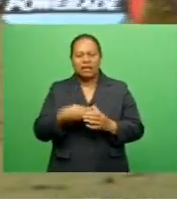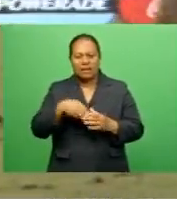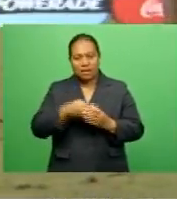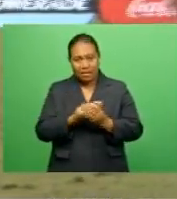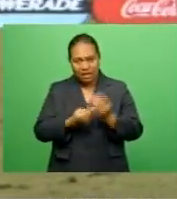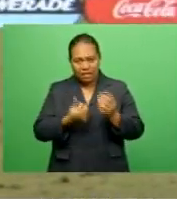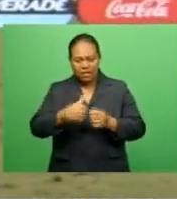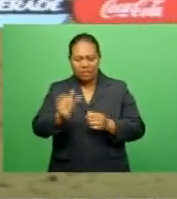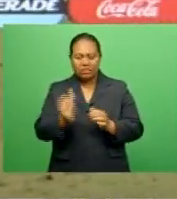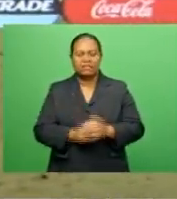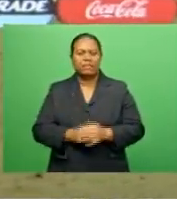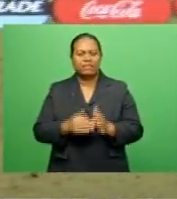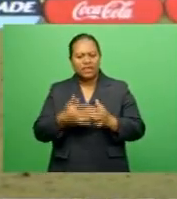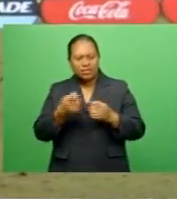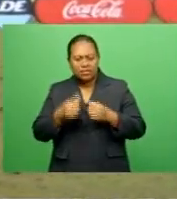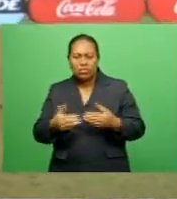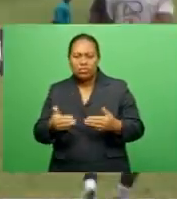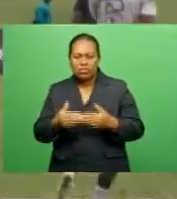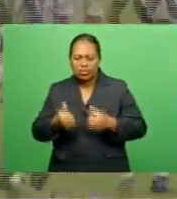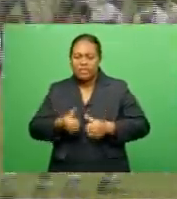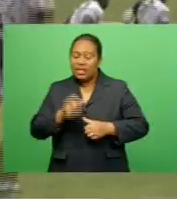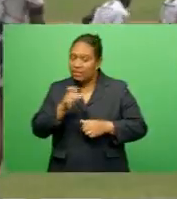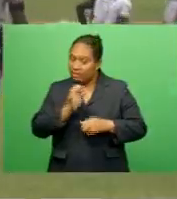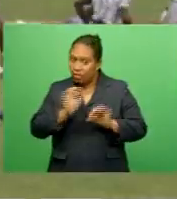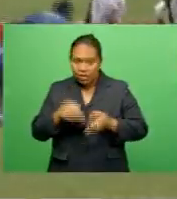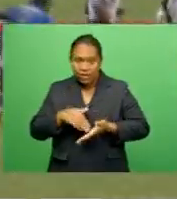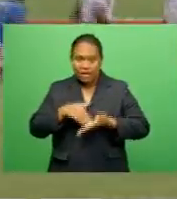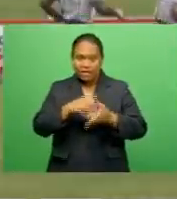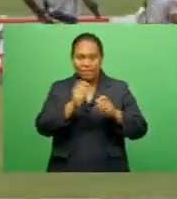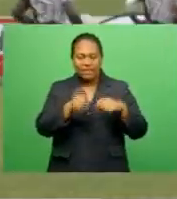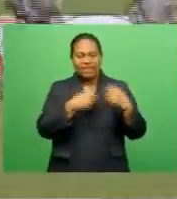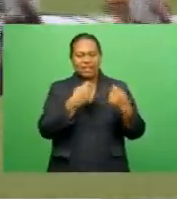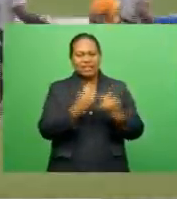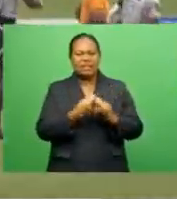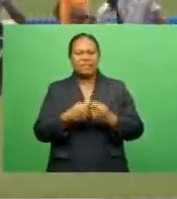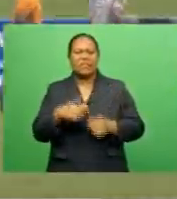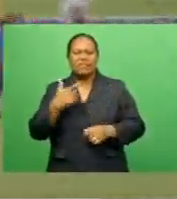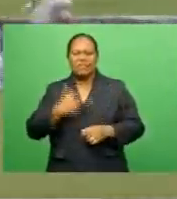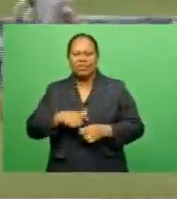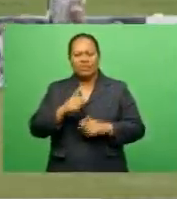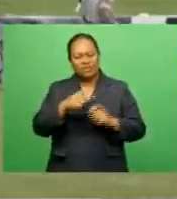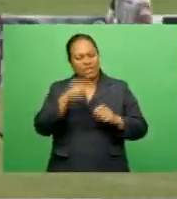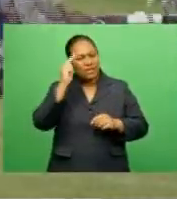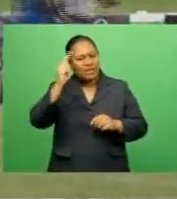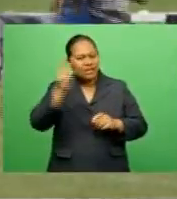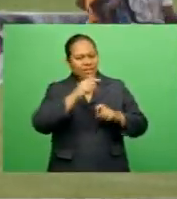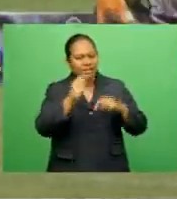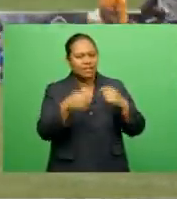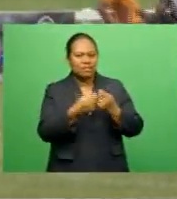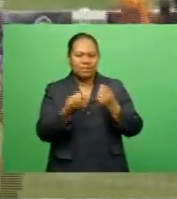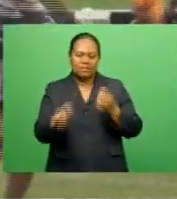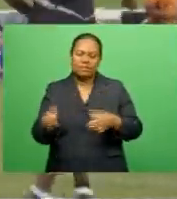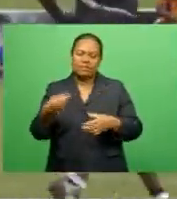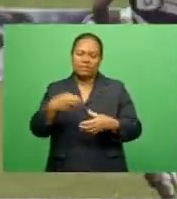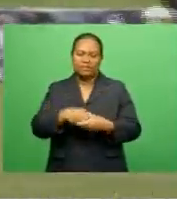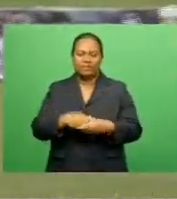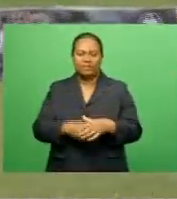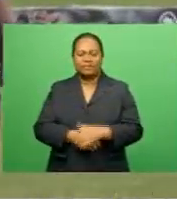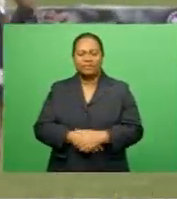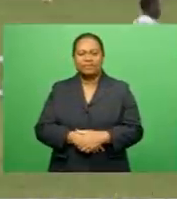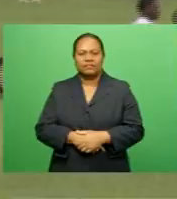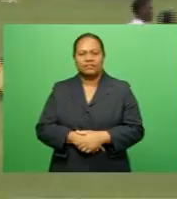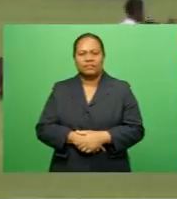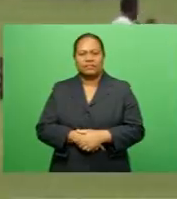right if what they are introducing doesn't help the teams, which includes a shadow national side that is going to take part. We've